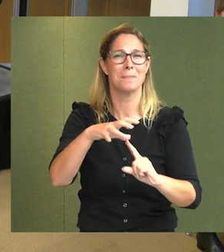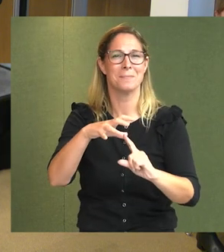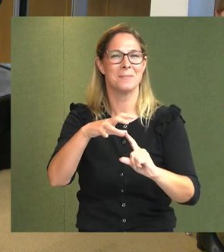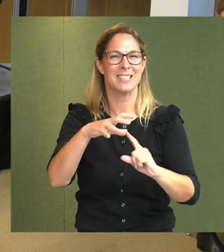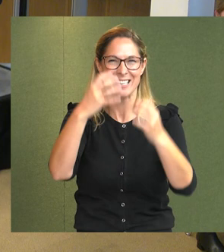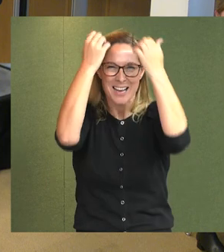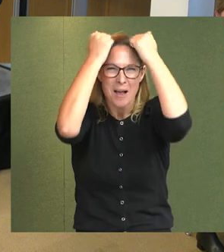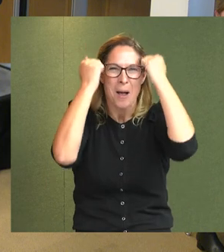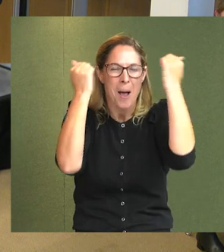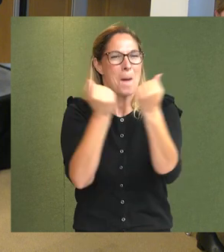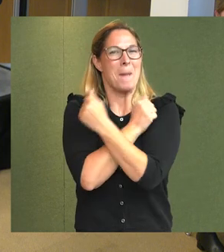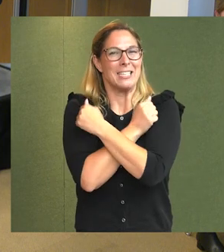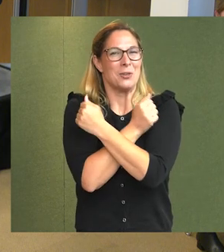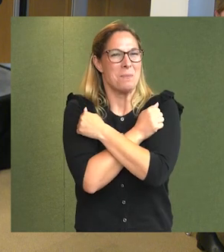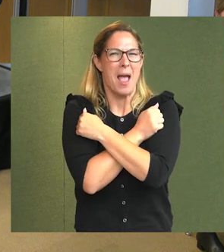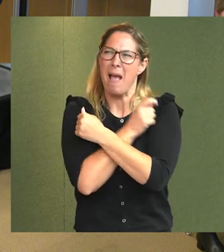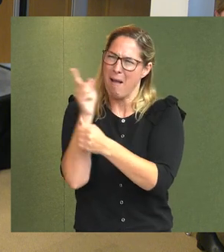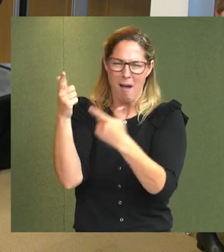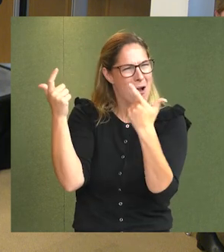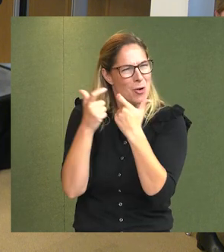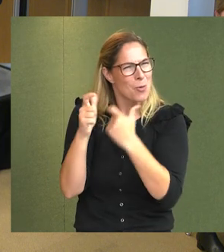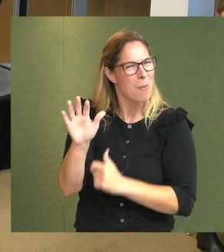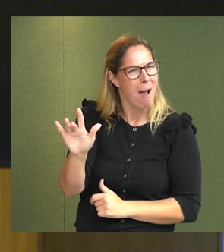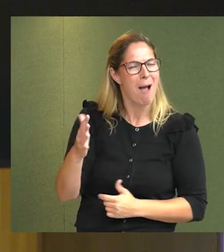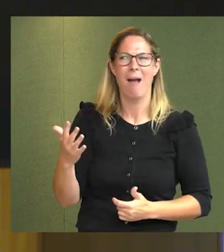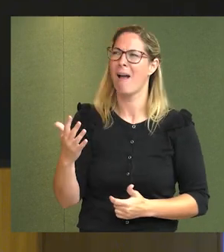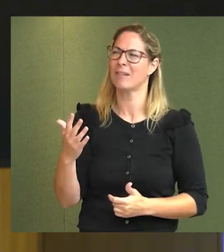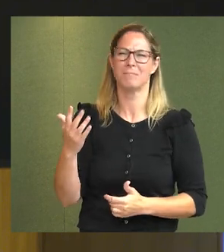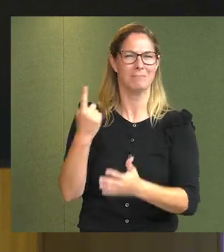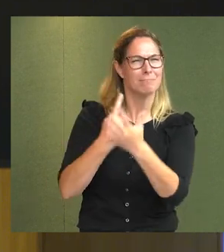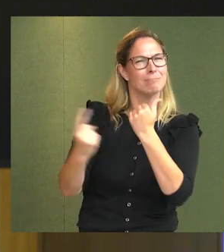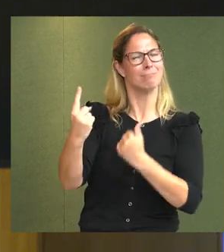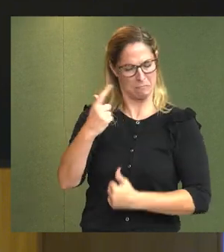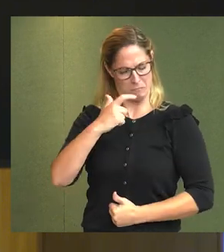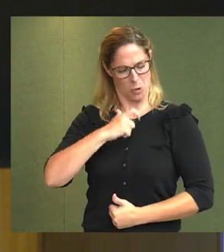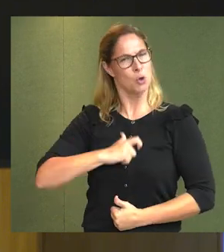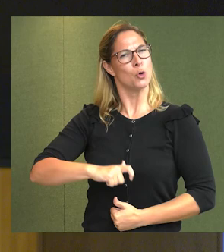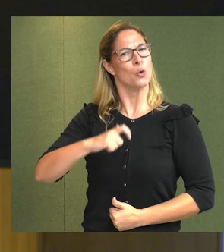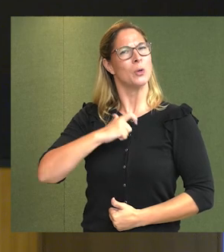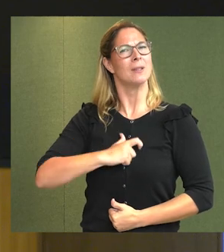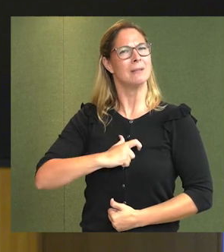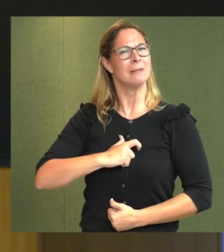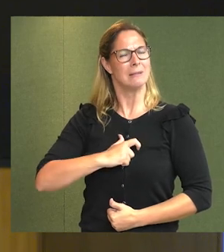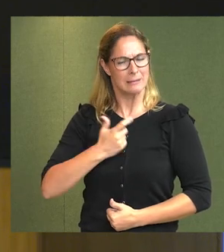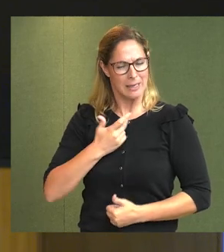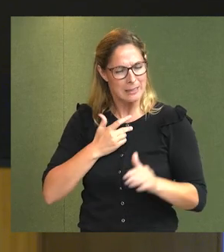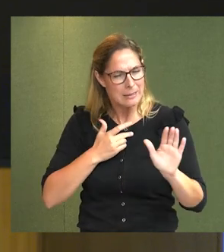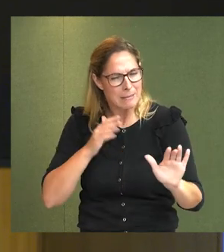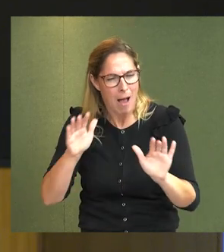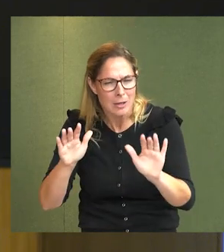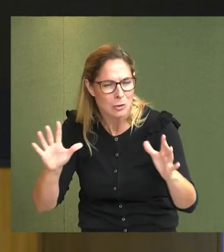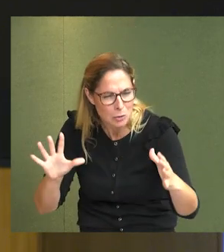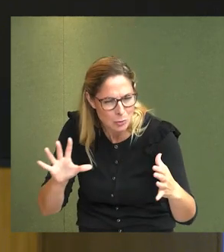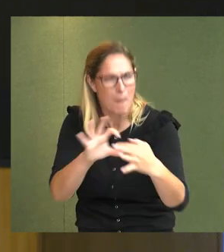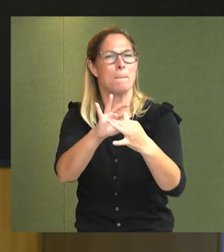That good humour, that authentic humility, and that human touch is what endeared her to us